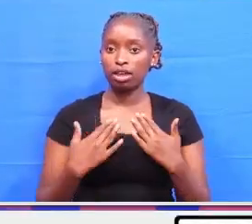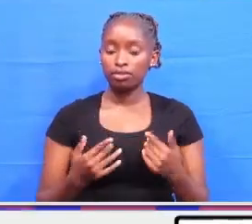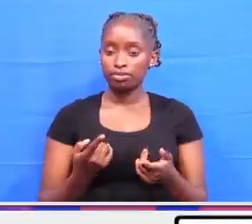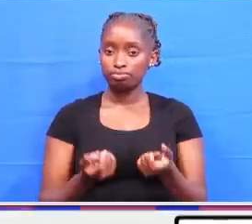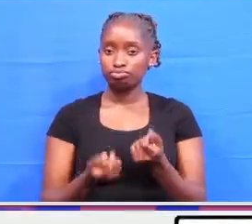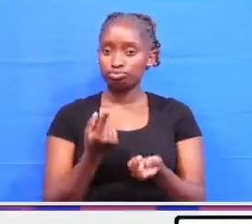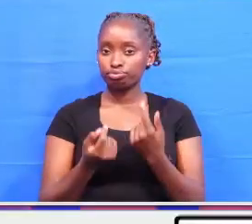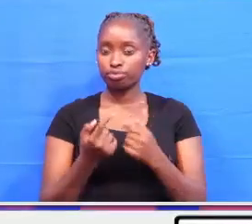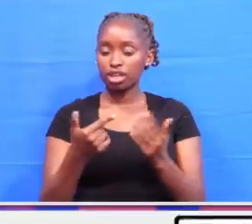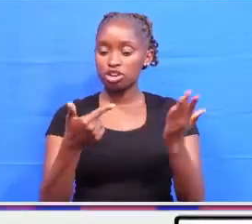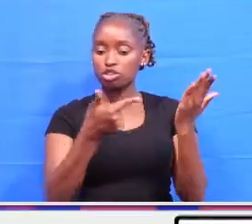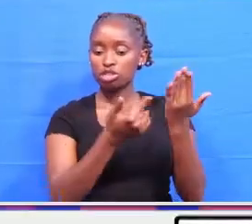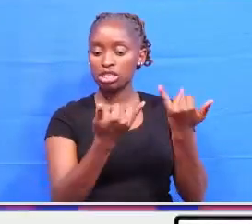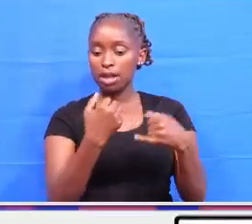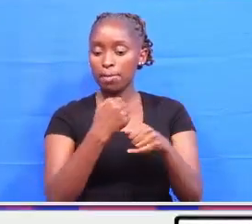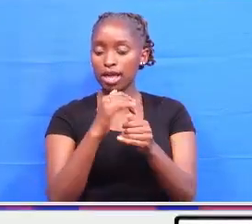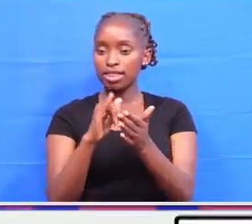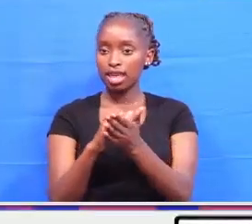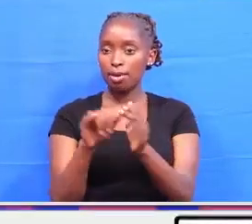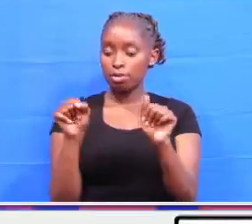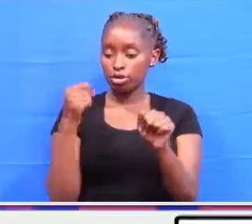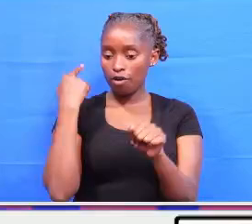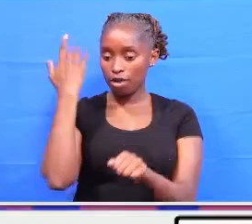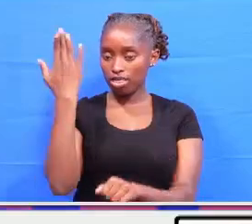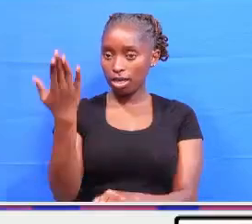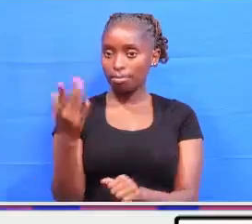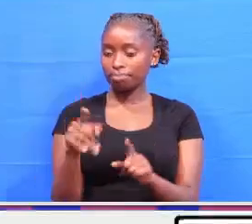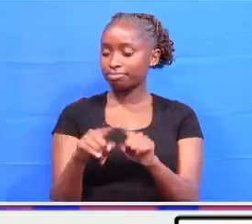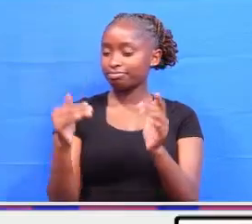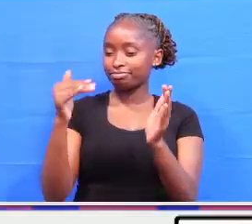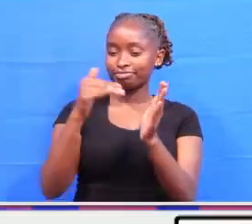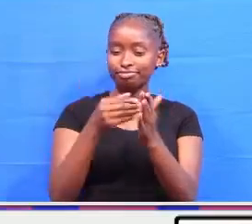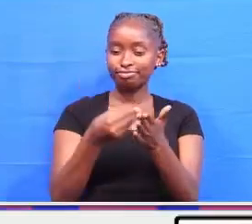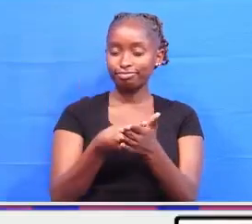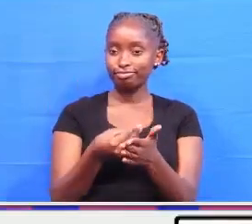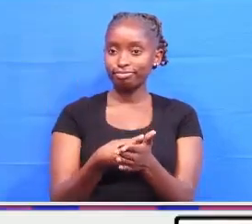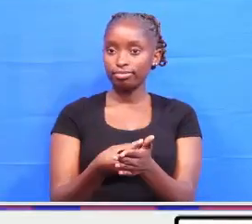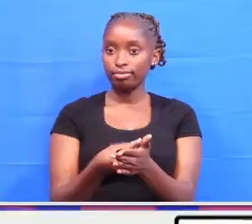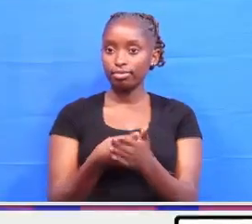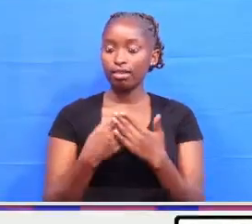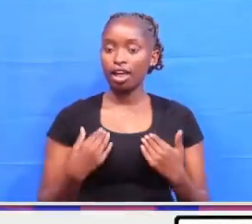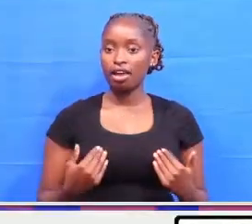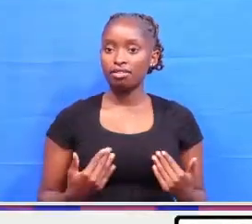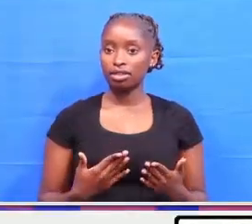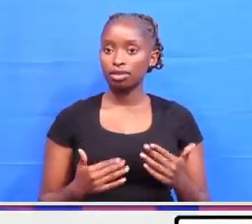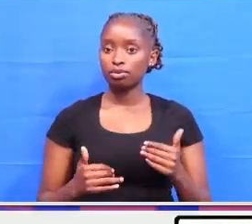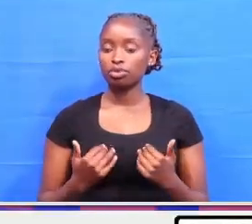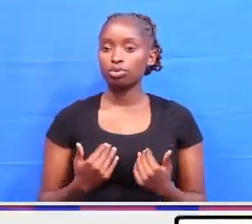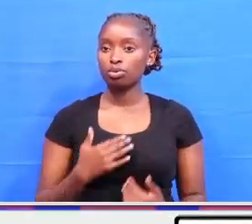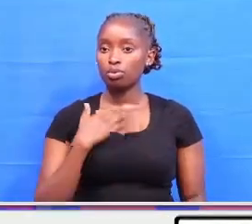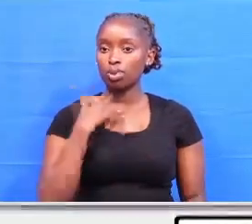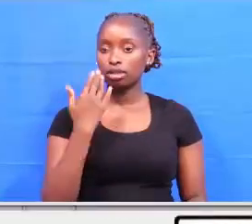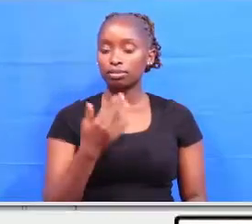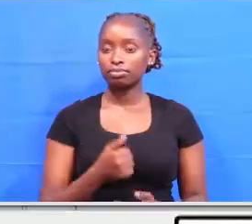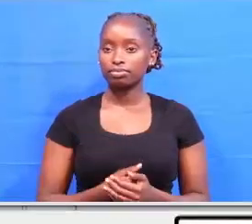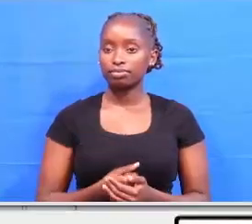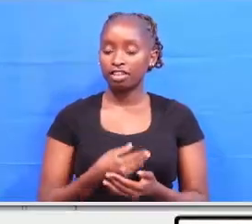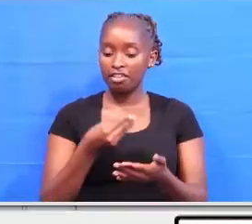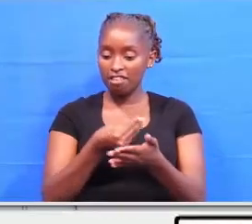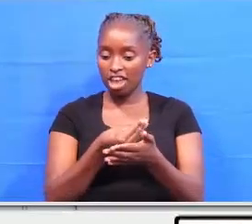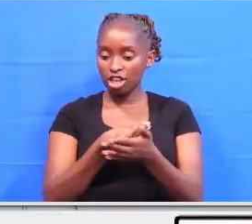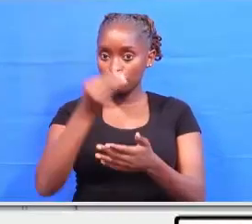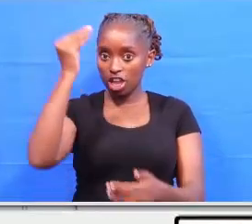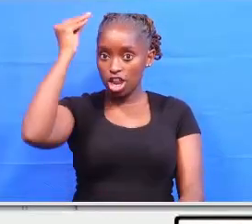digitally, mm-hmm, to make that possible for them. Right. But again, financial education is also something that's wanting. Right. Financial, yeah, education is